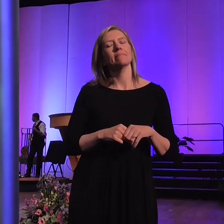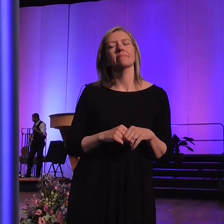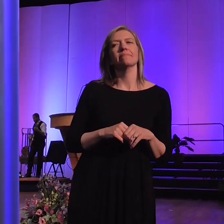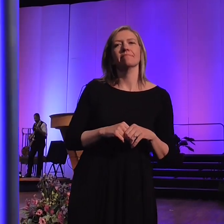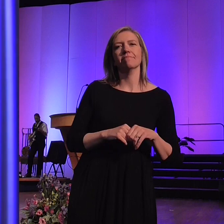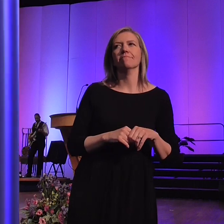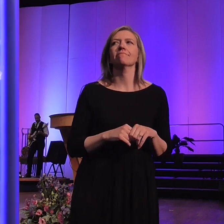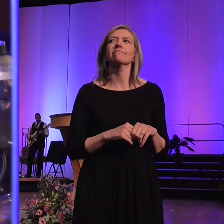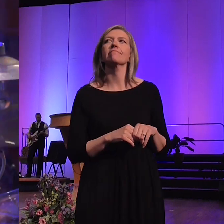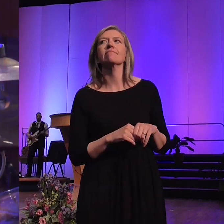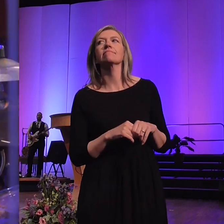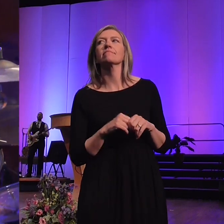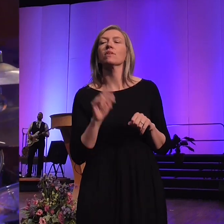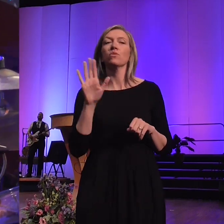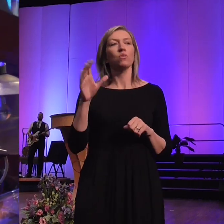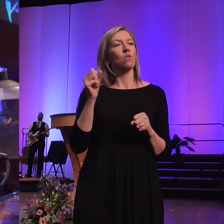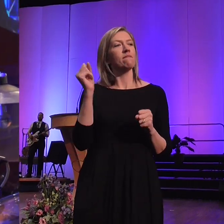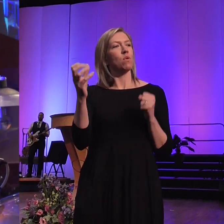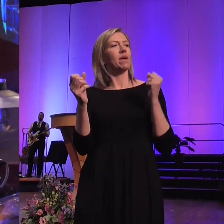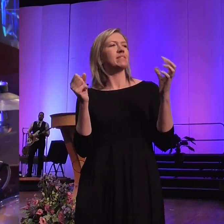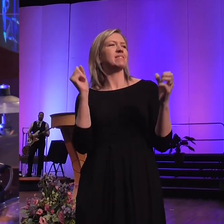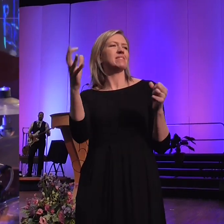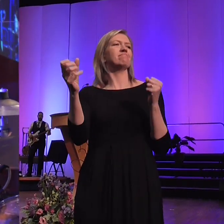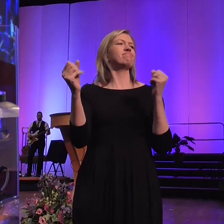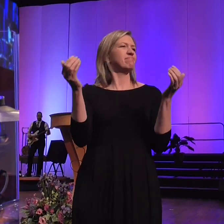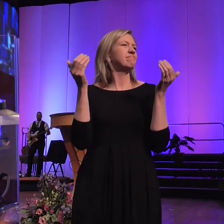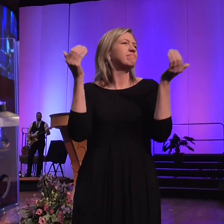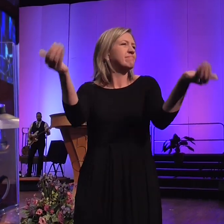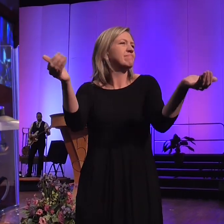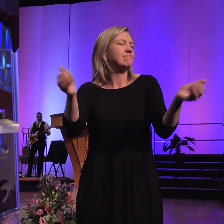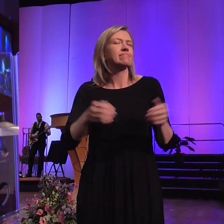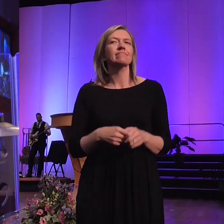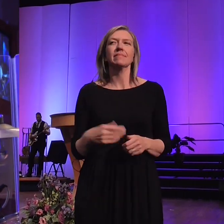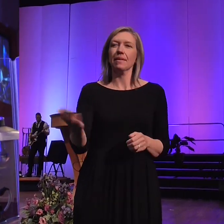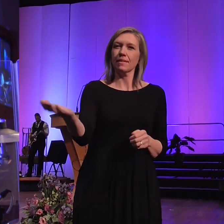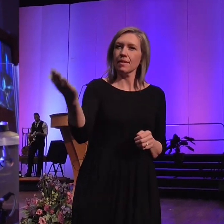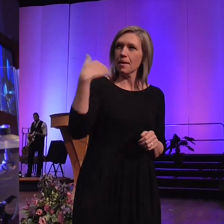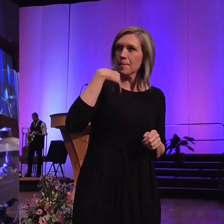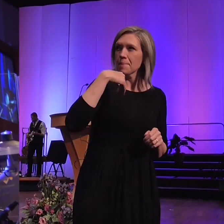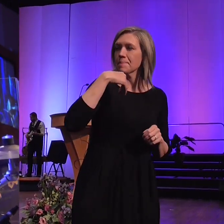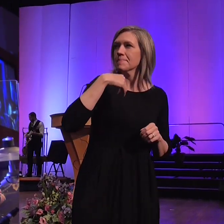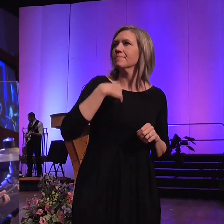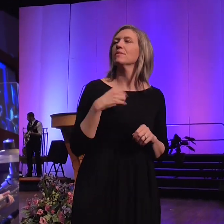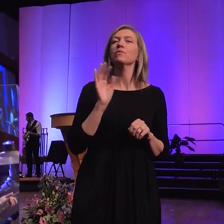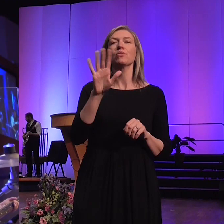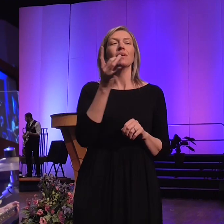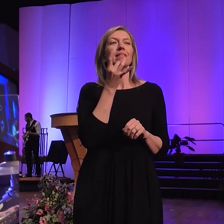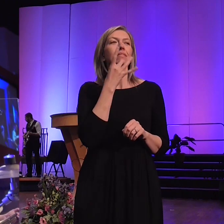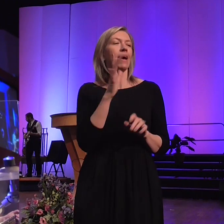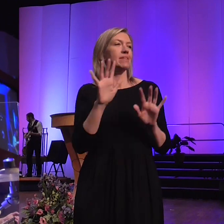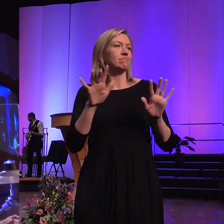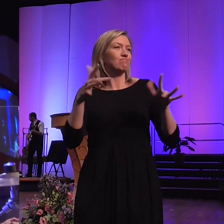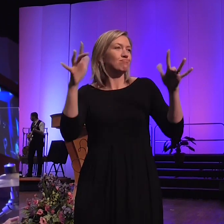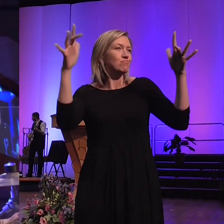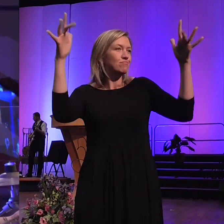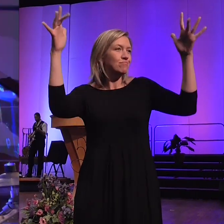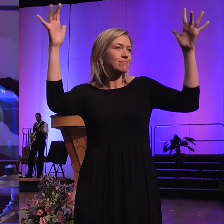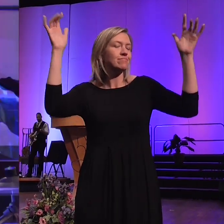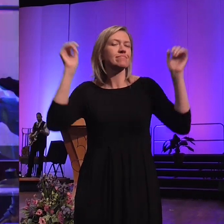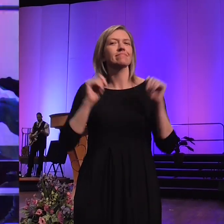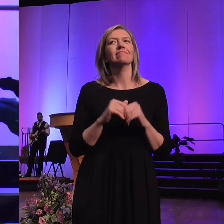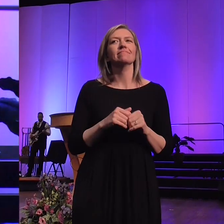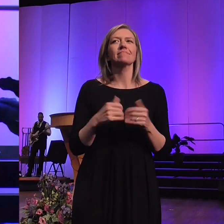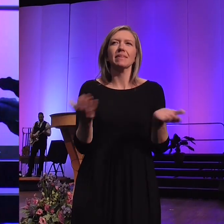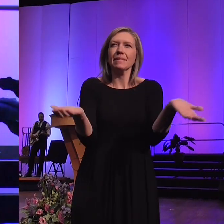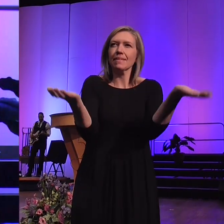come, and lift your voice. Come, shine your light.